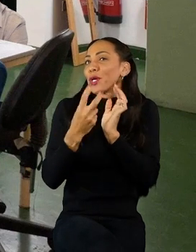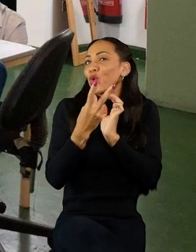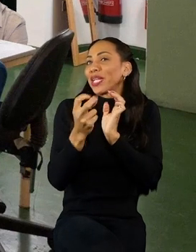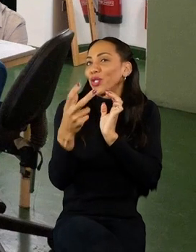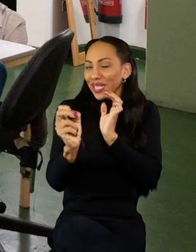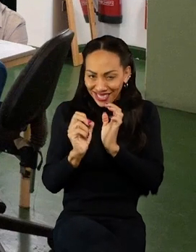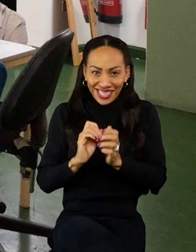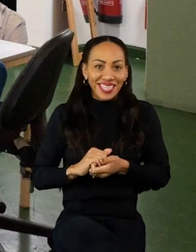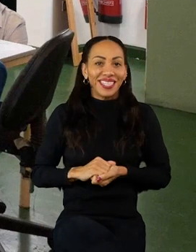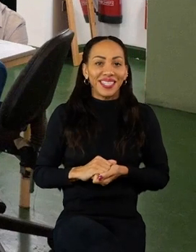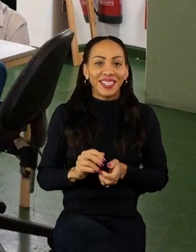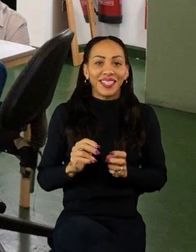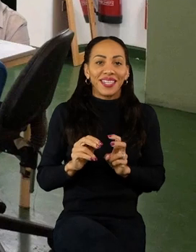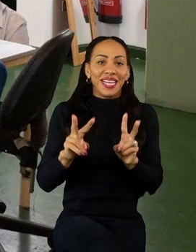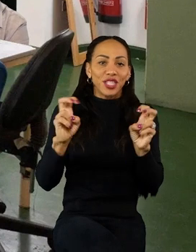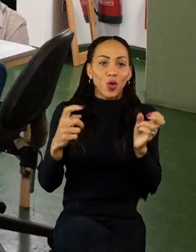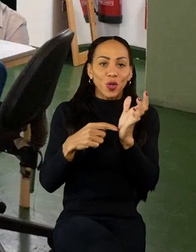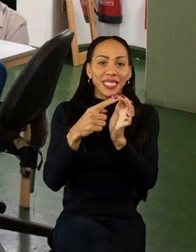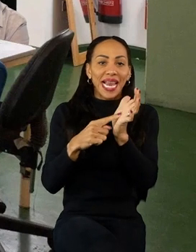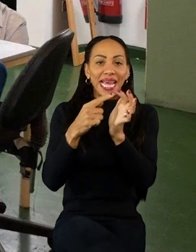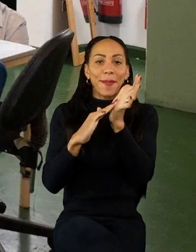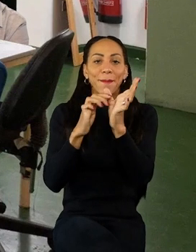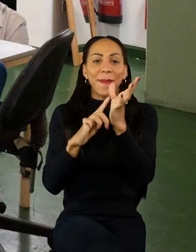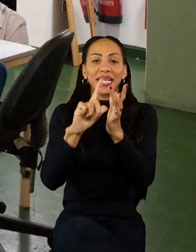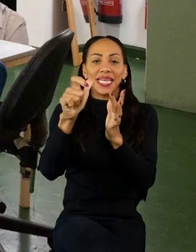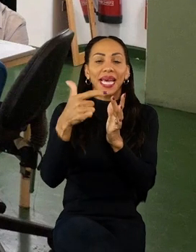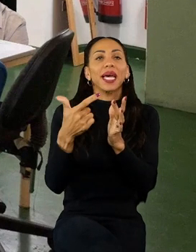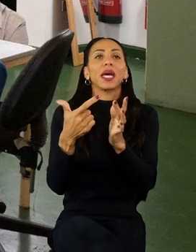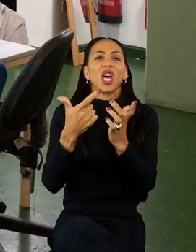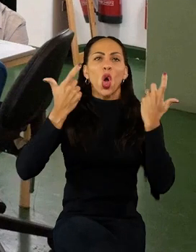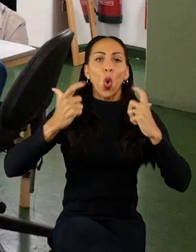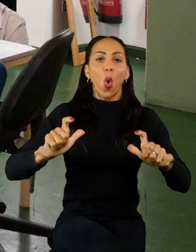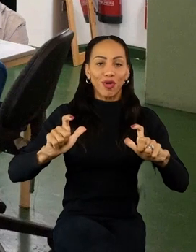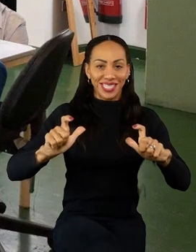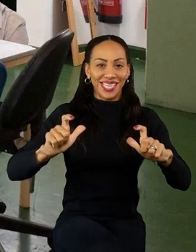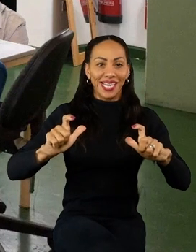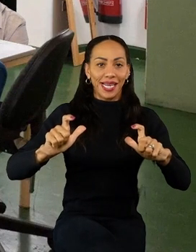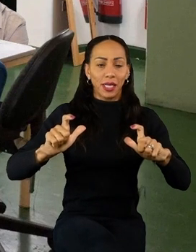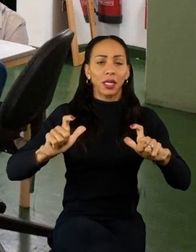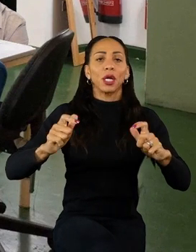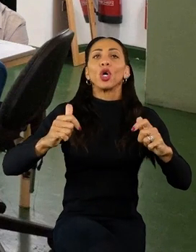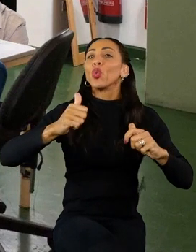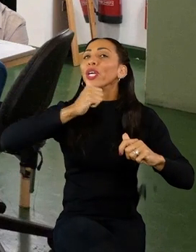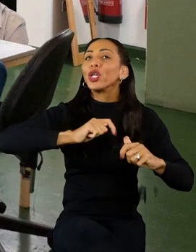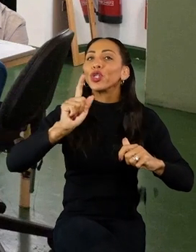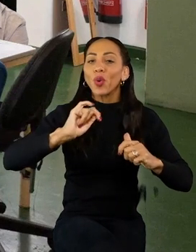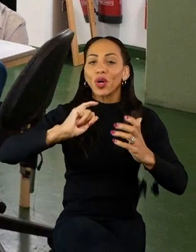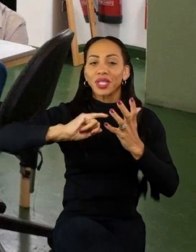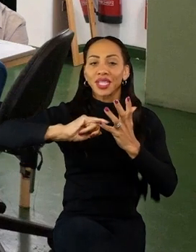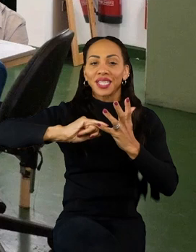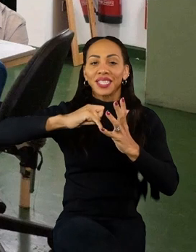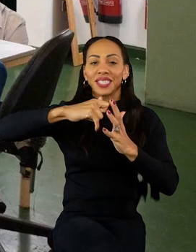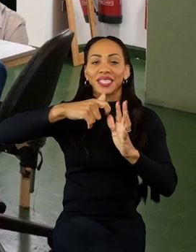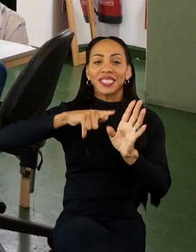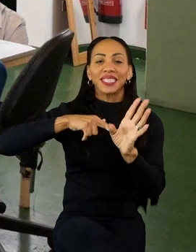called Telematic Quarantine. And this also invited, this actually did use Skype. Robert, you mentioned earlier on